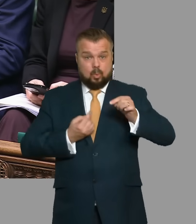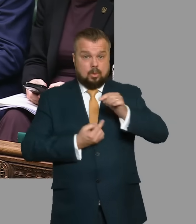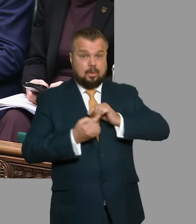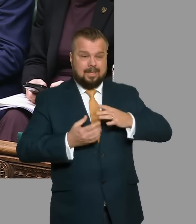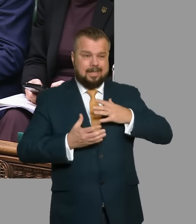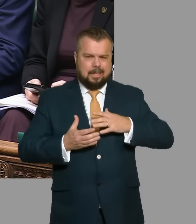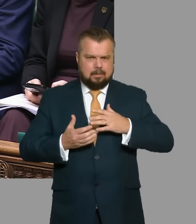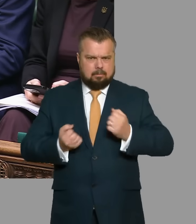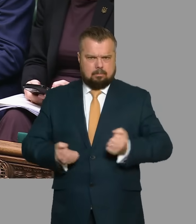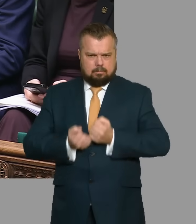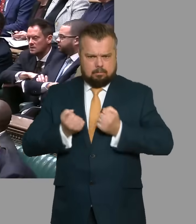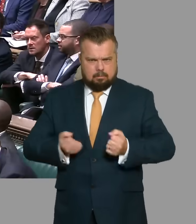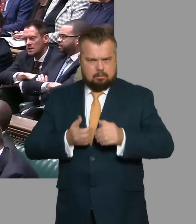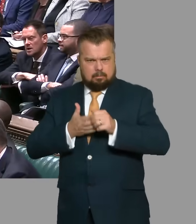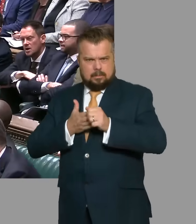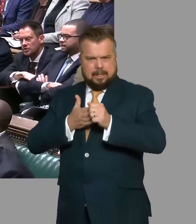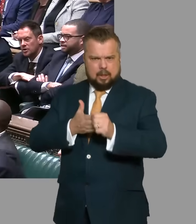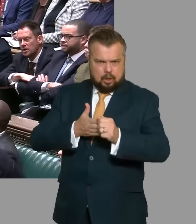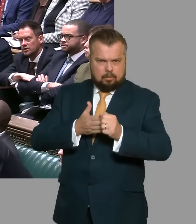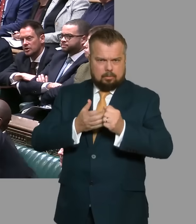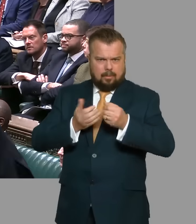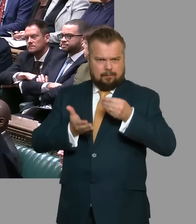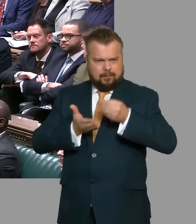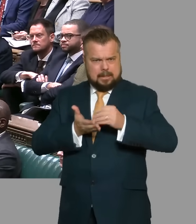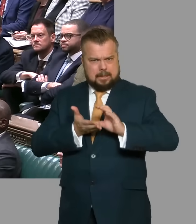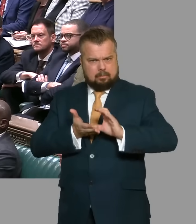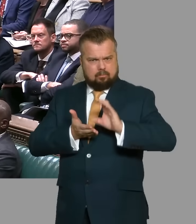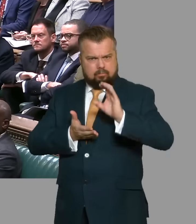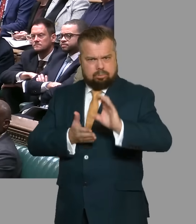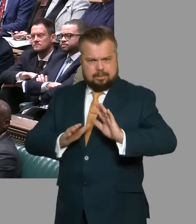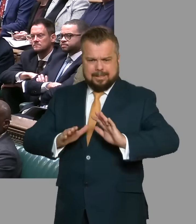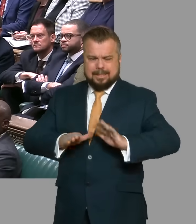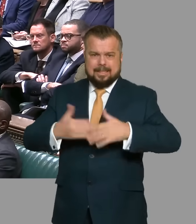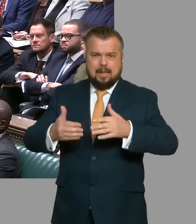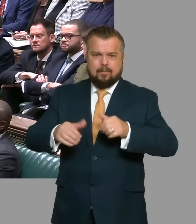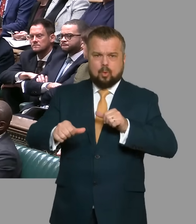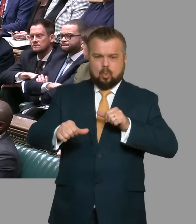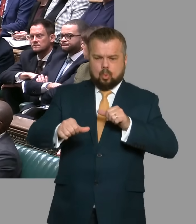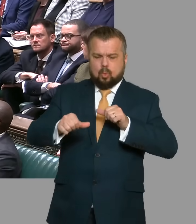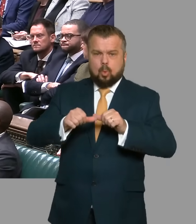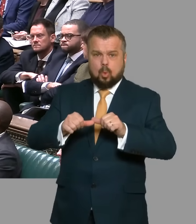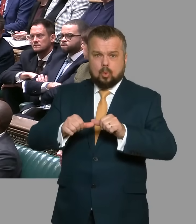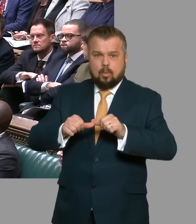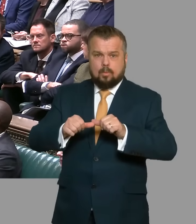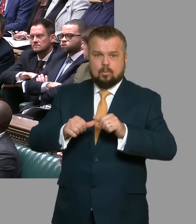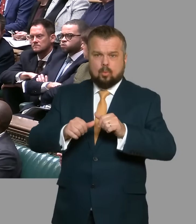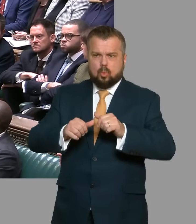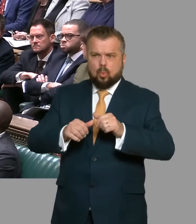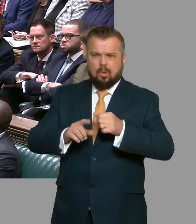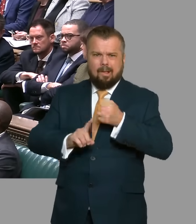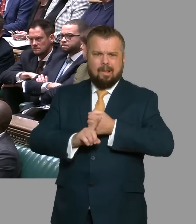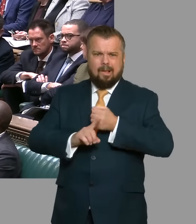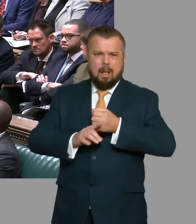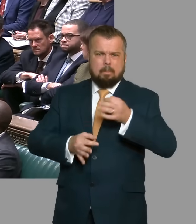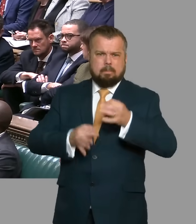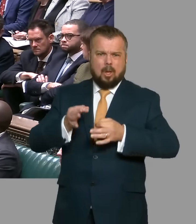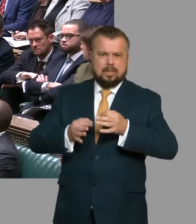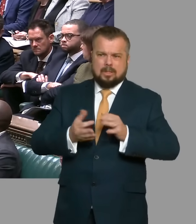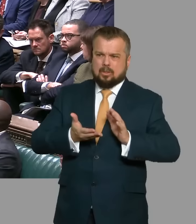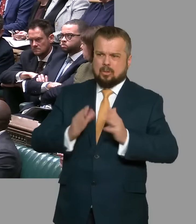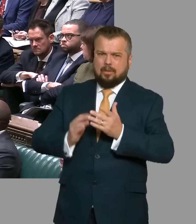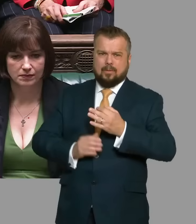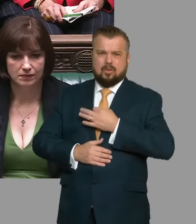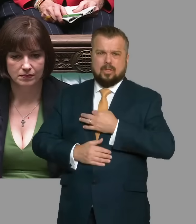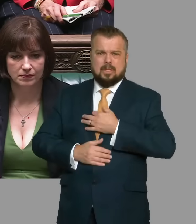commit to continuing that support? Prime Minister. Well, I thank her for a question. Labour's boosting funding for councils that were chronically